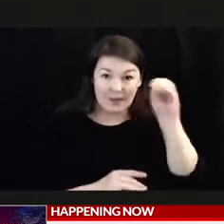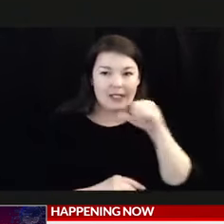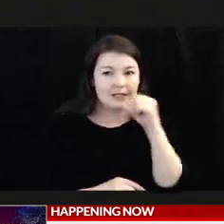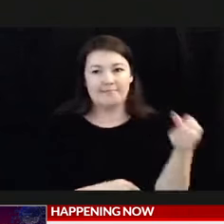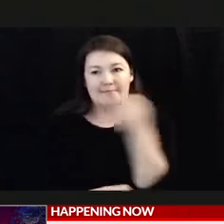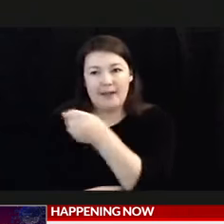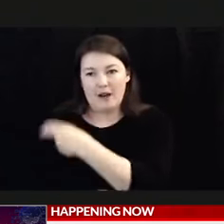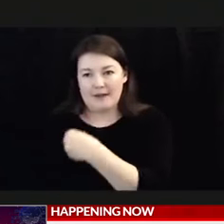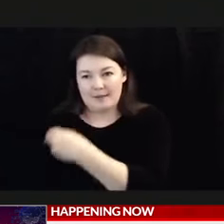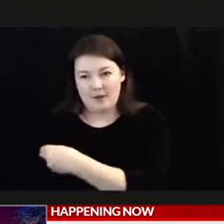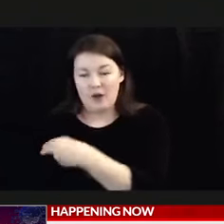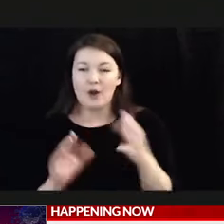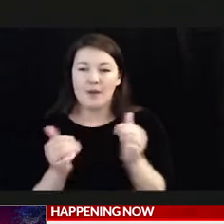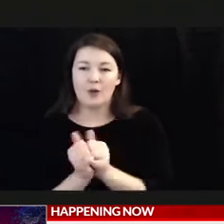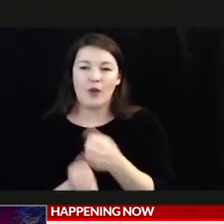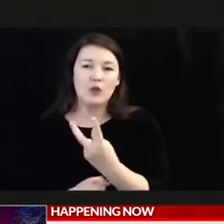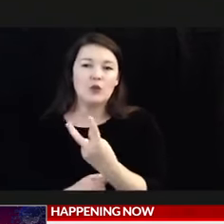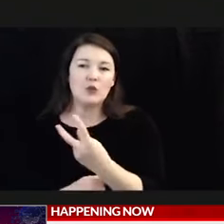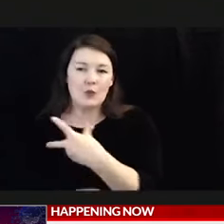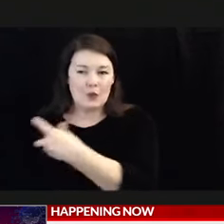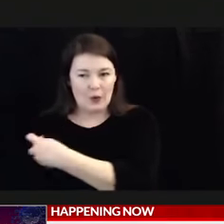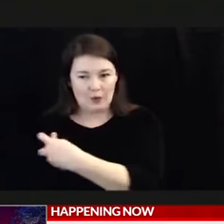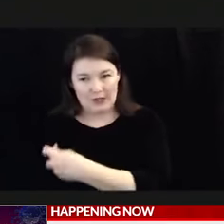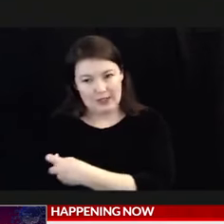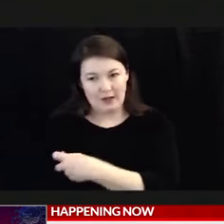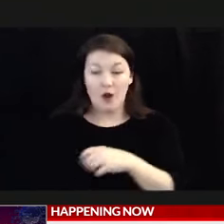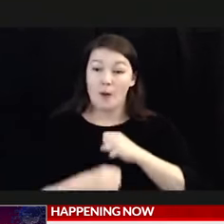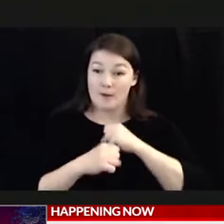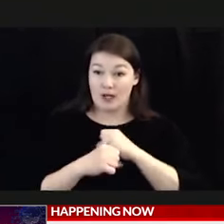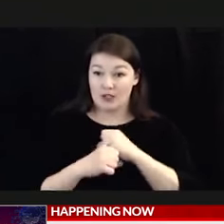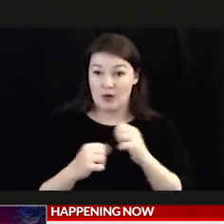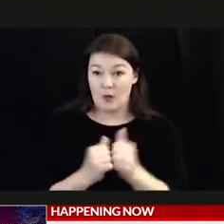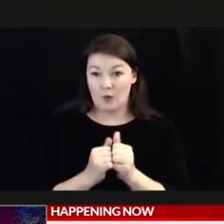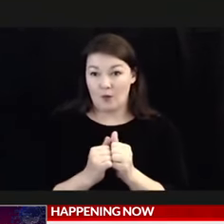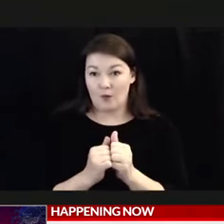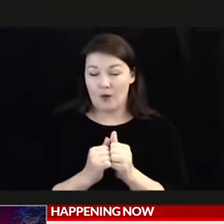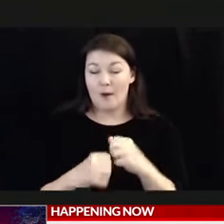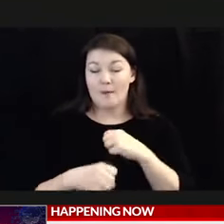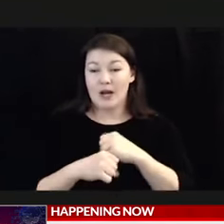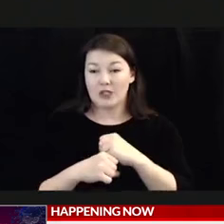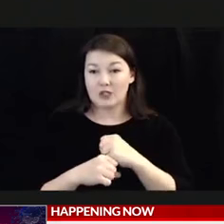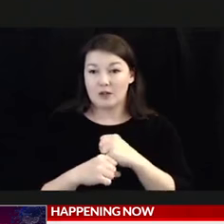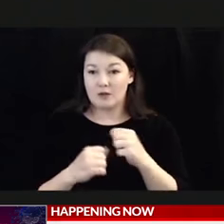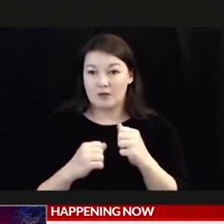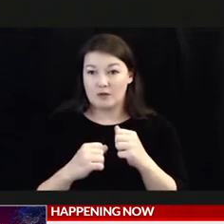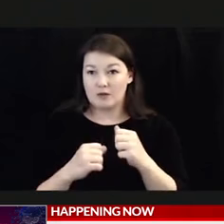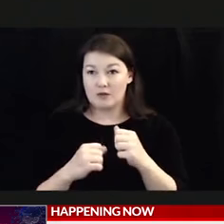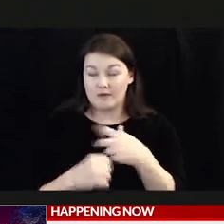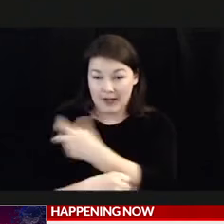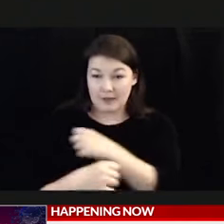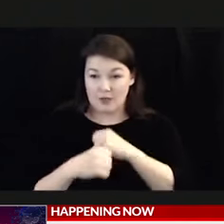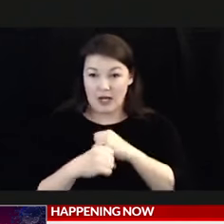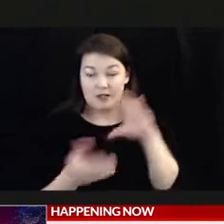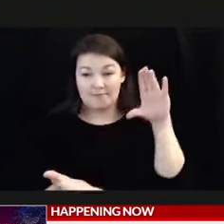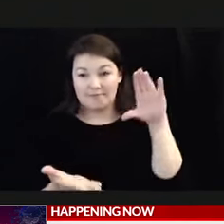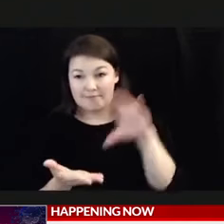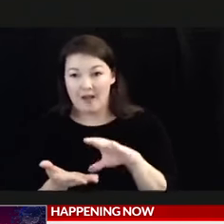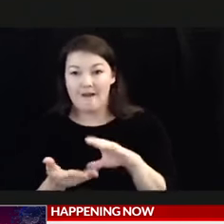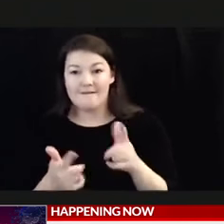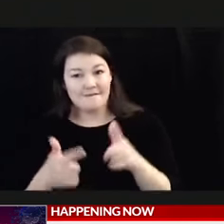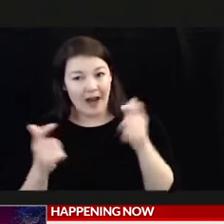The protection wanes quicker for people in their 60s, 70s, and 80s. Everybody in